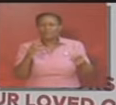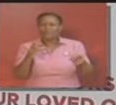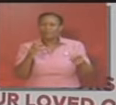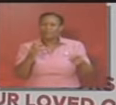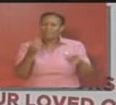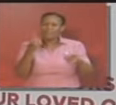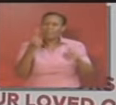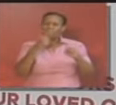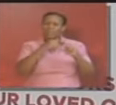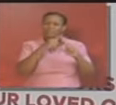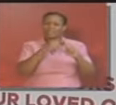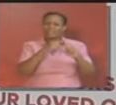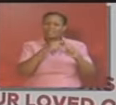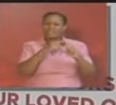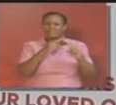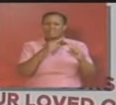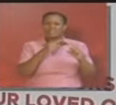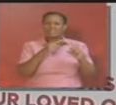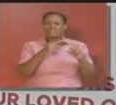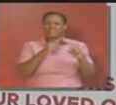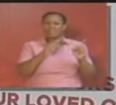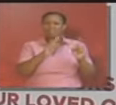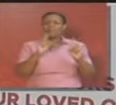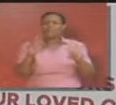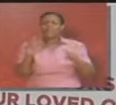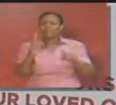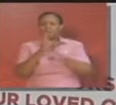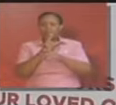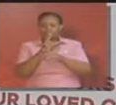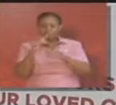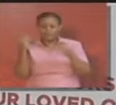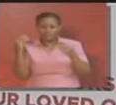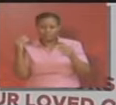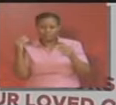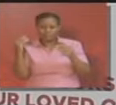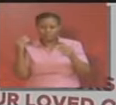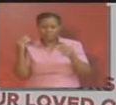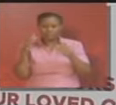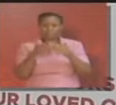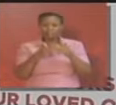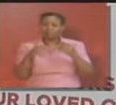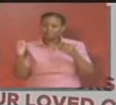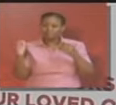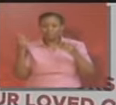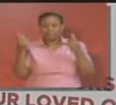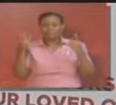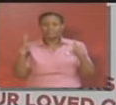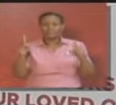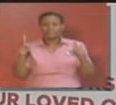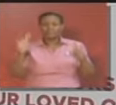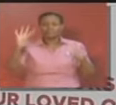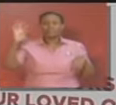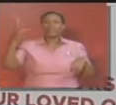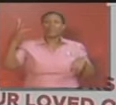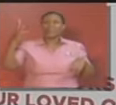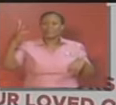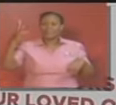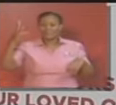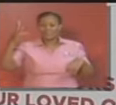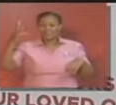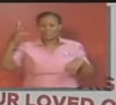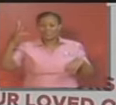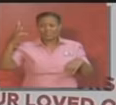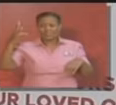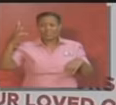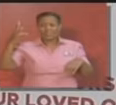bar, and this generated the following cases and contacts. 4 primary contacts, of whom they were swabbed and they were